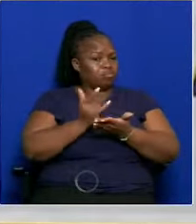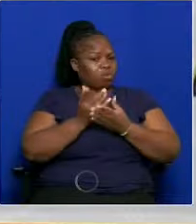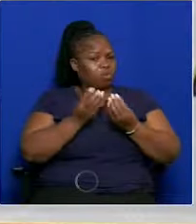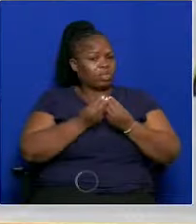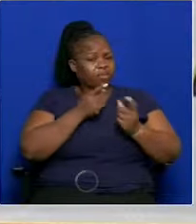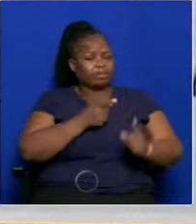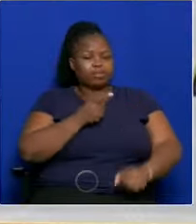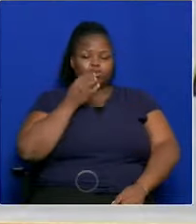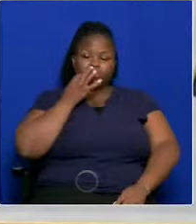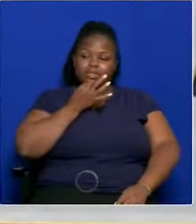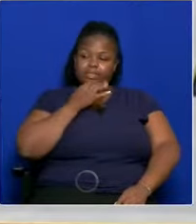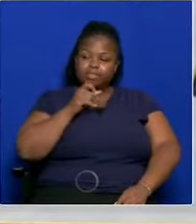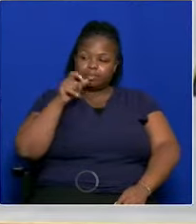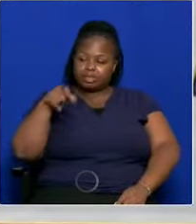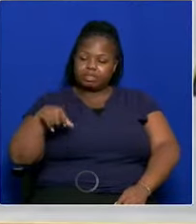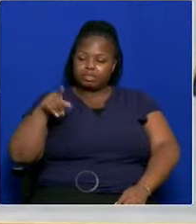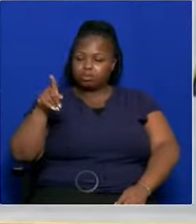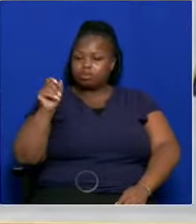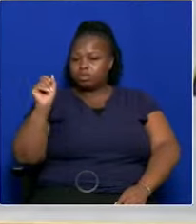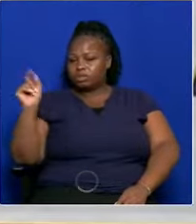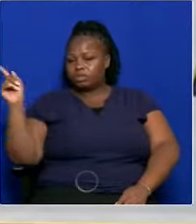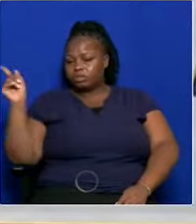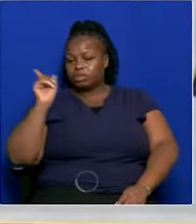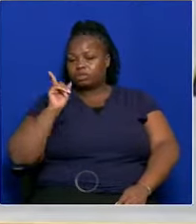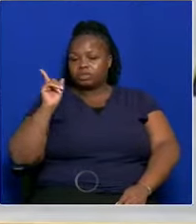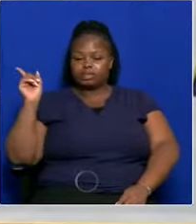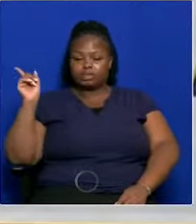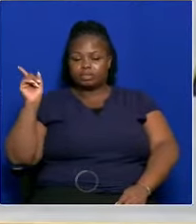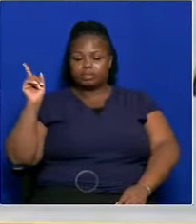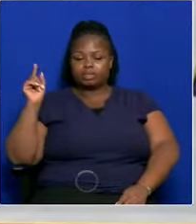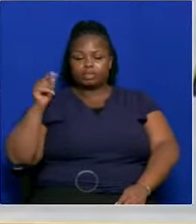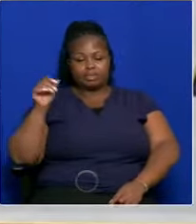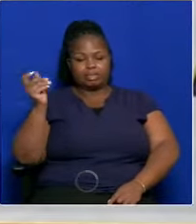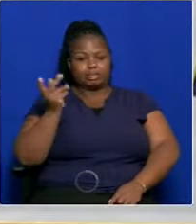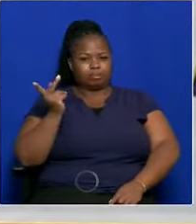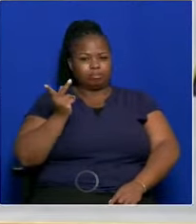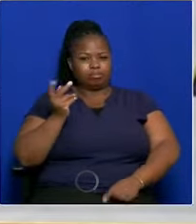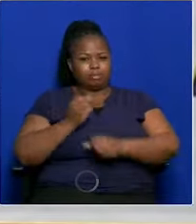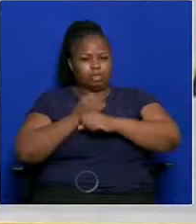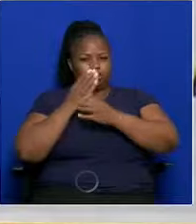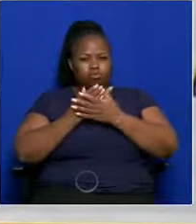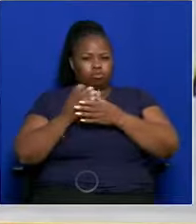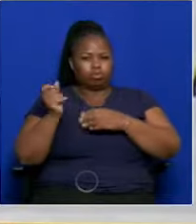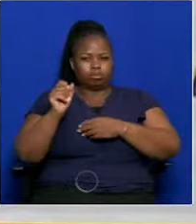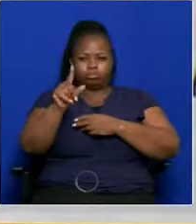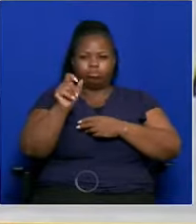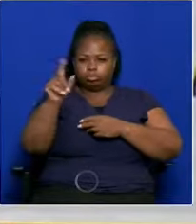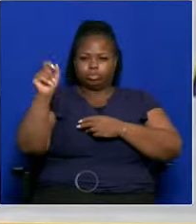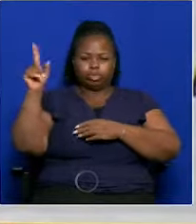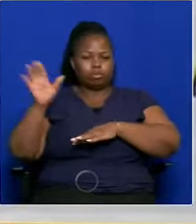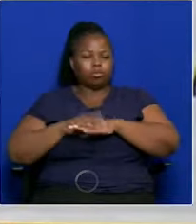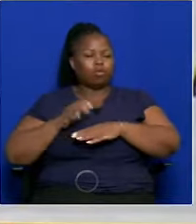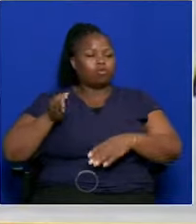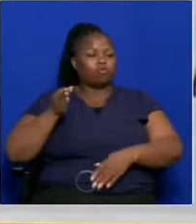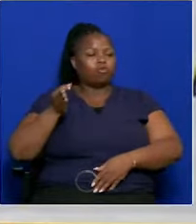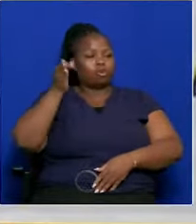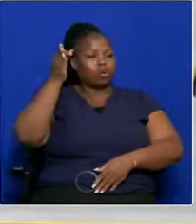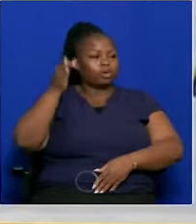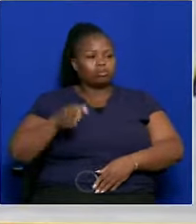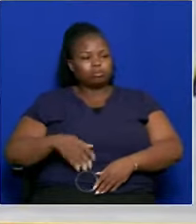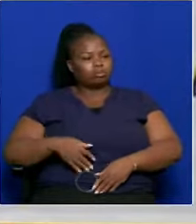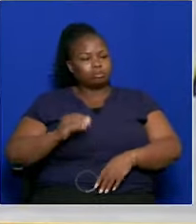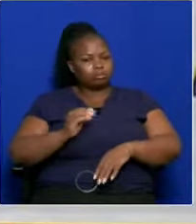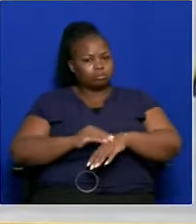who's sending you this, I may just make sure you don't send it to anybody, because it might put you into problem because it